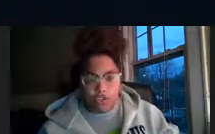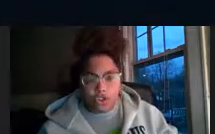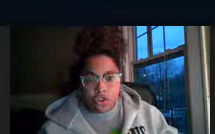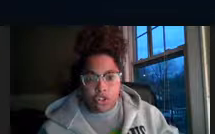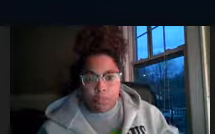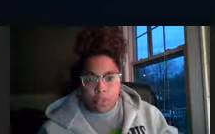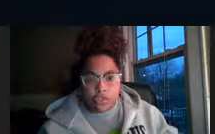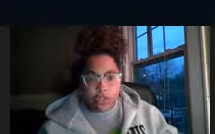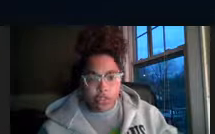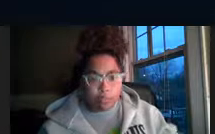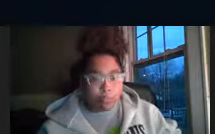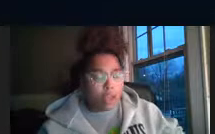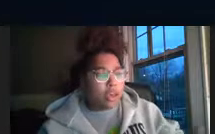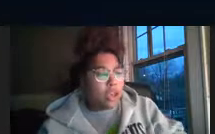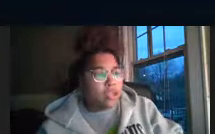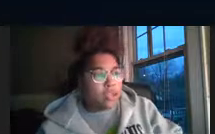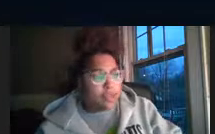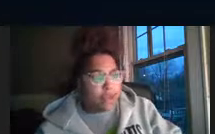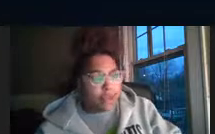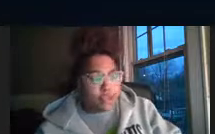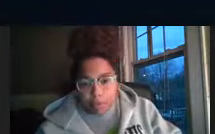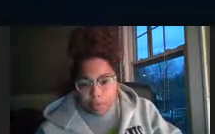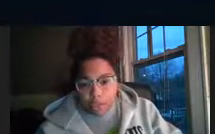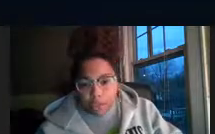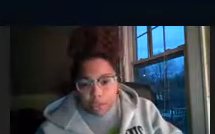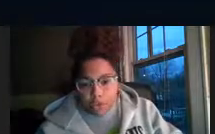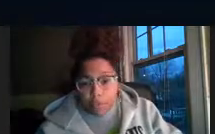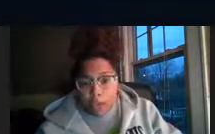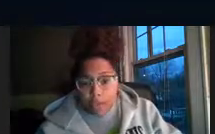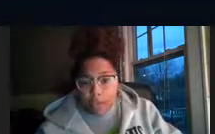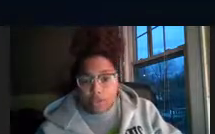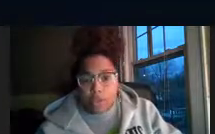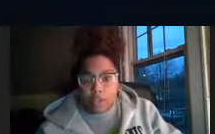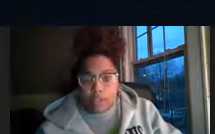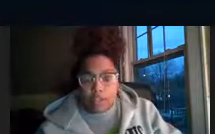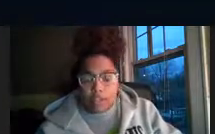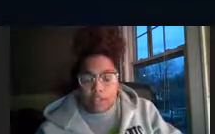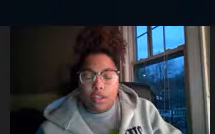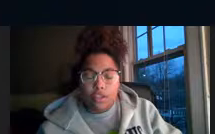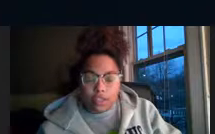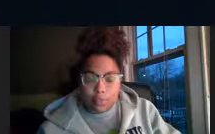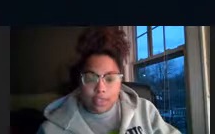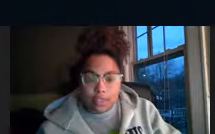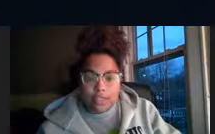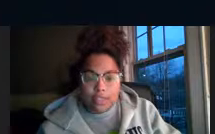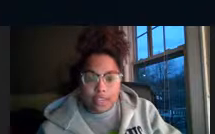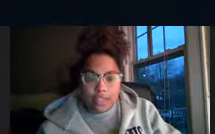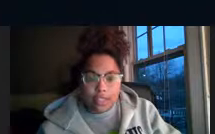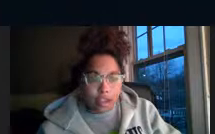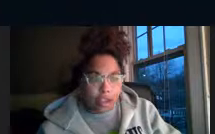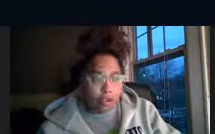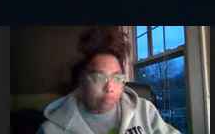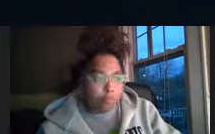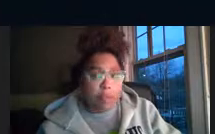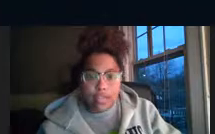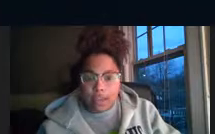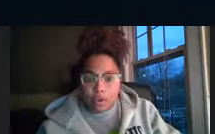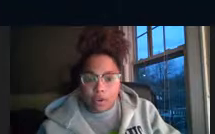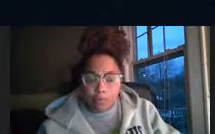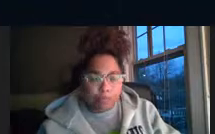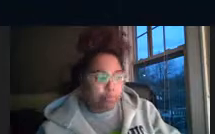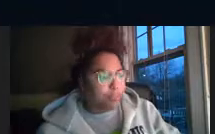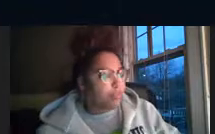already have some infrastructure built up for them. And then some others are recommended to go to pilot because we need to still learn some things and test